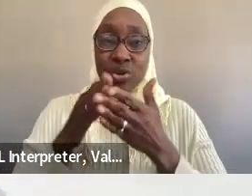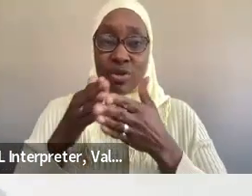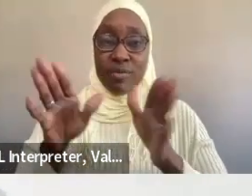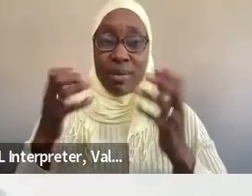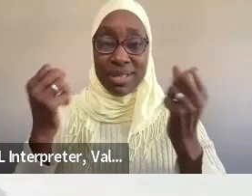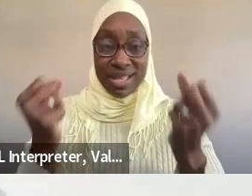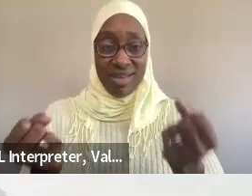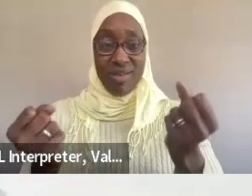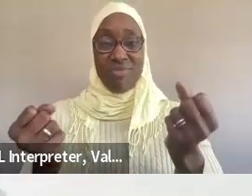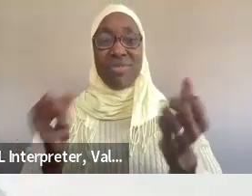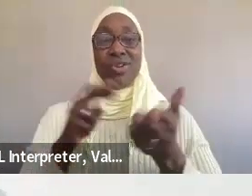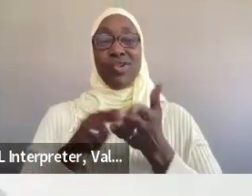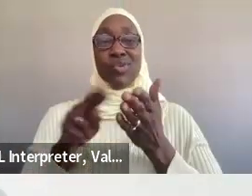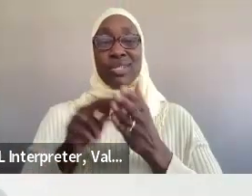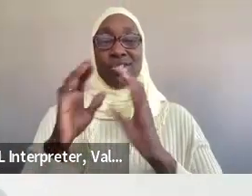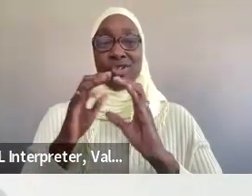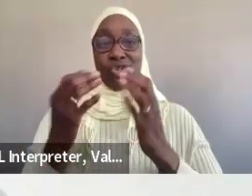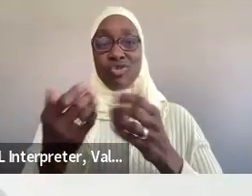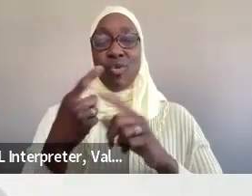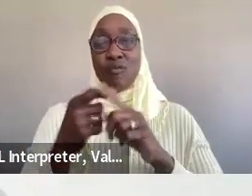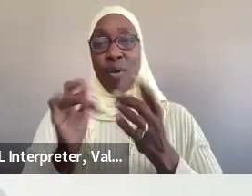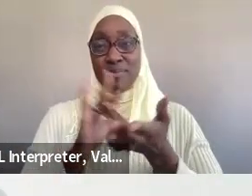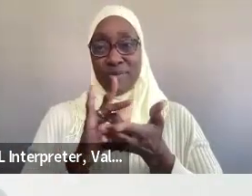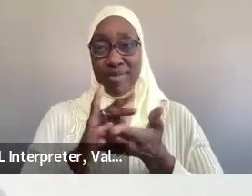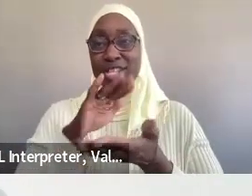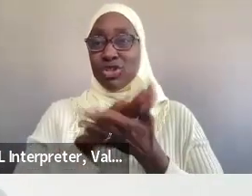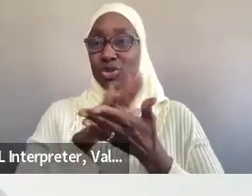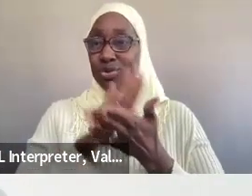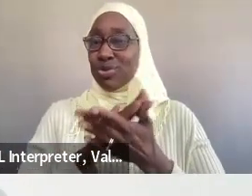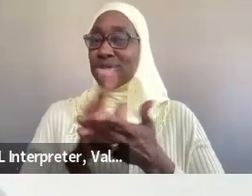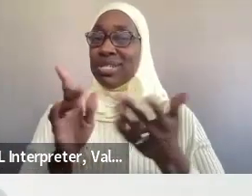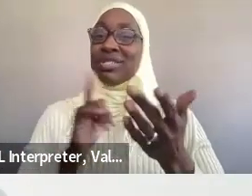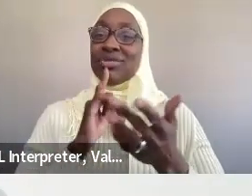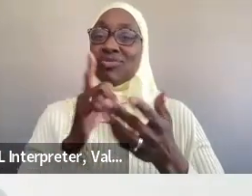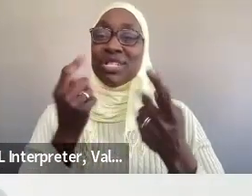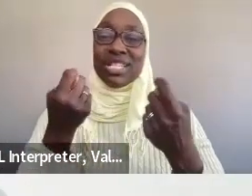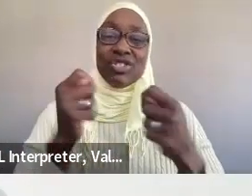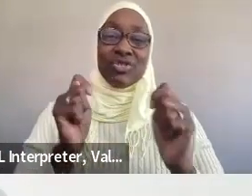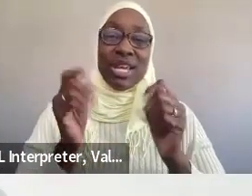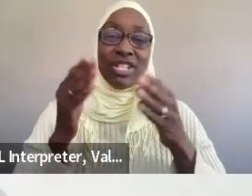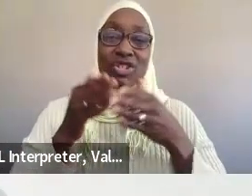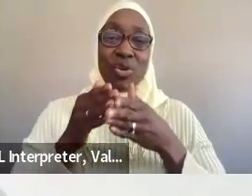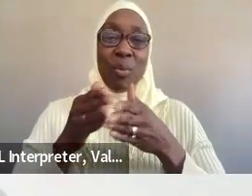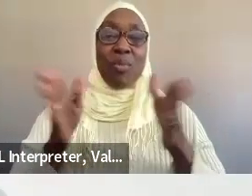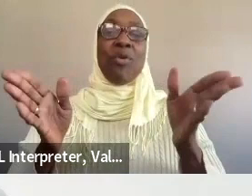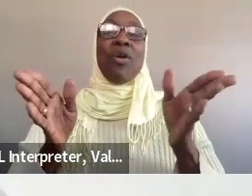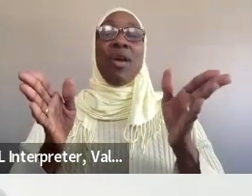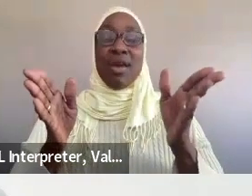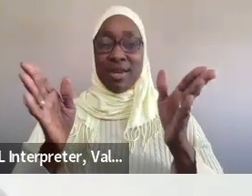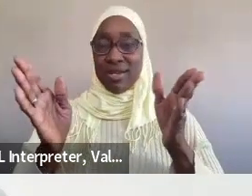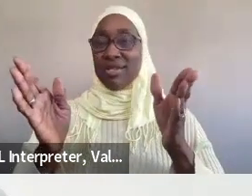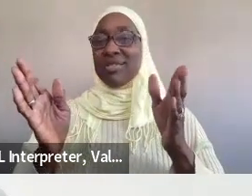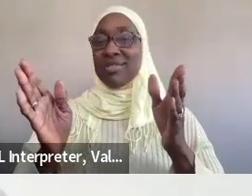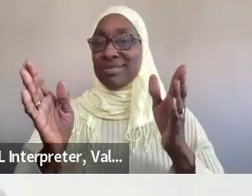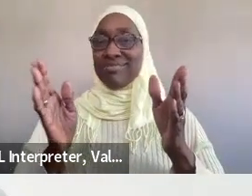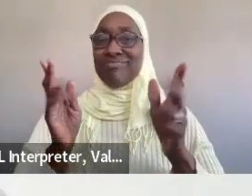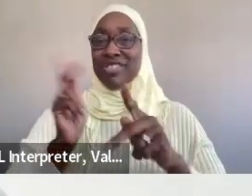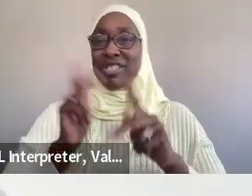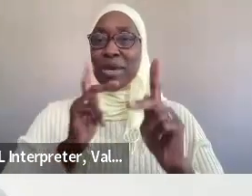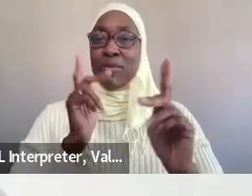research group based out of the med school. So really trying to broaden where we're reaching and people are